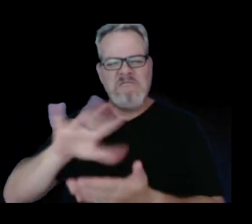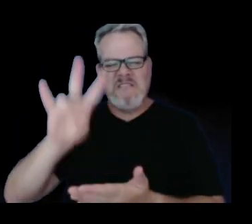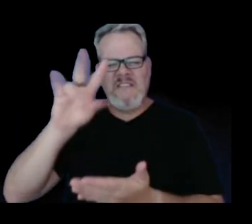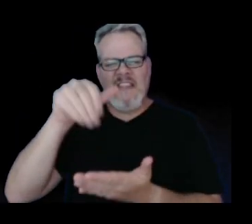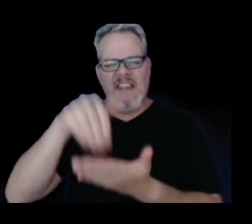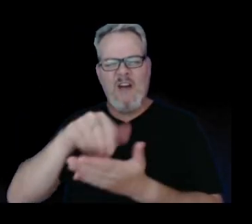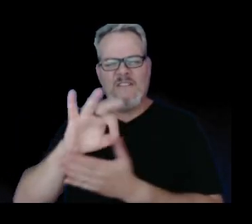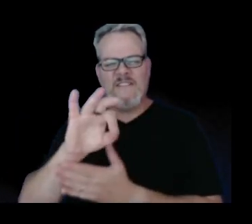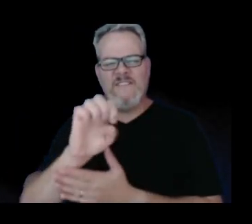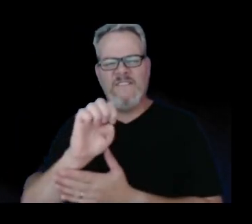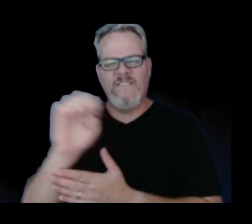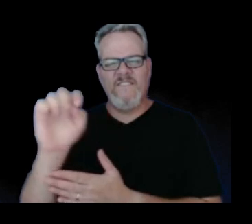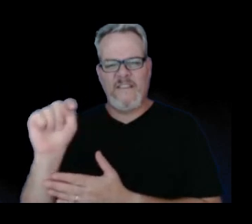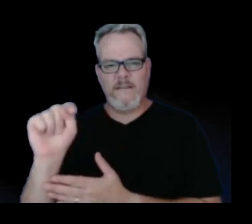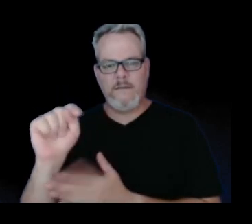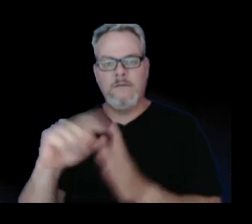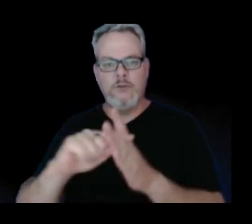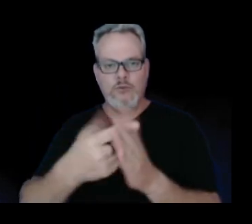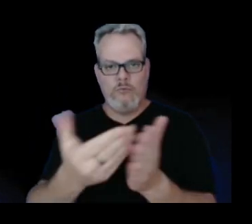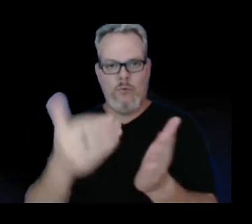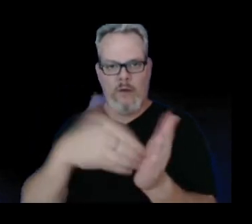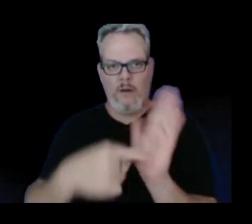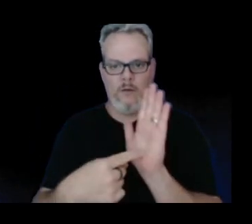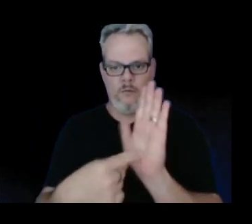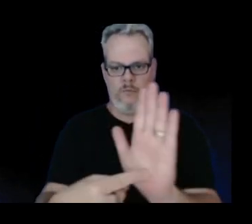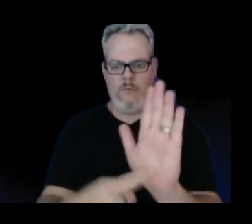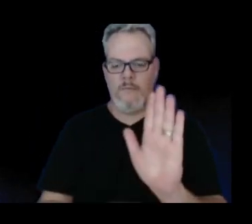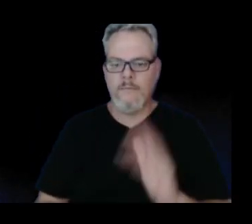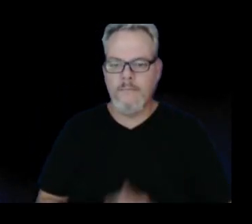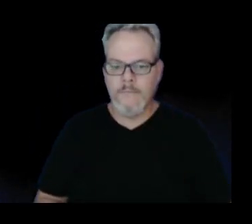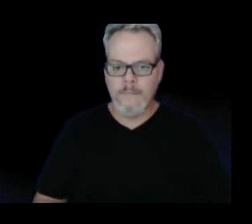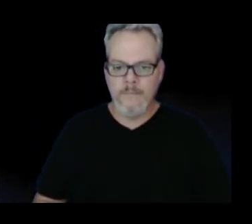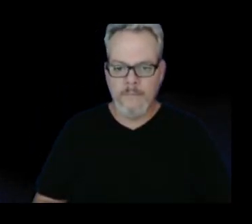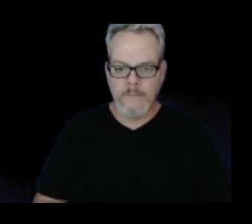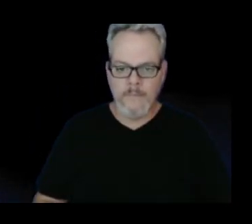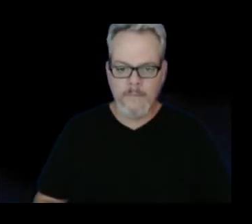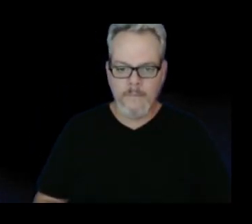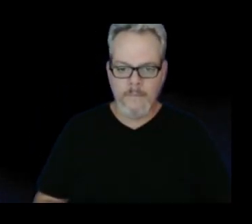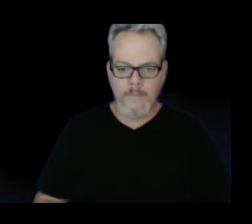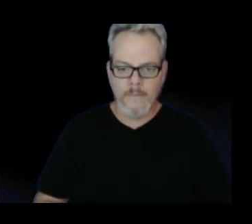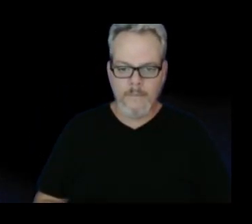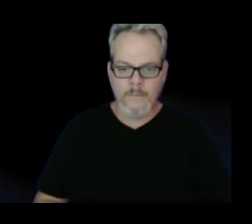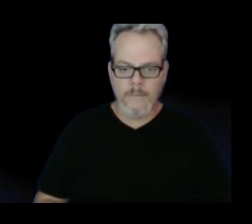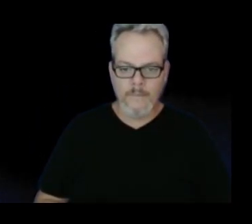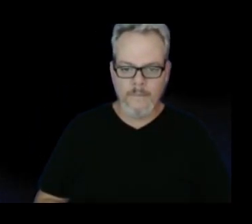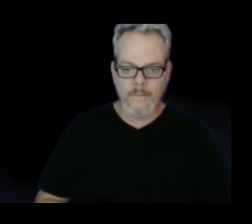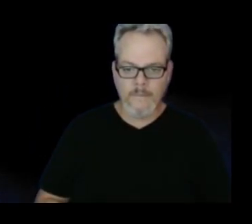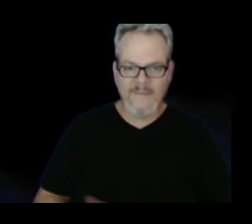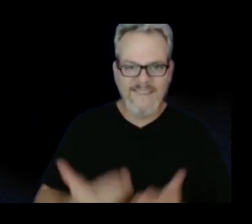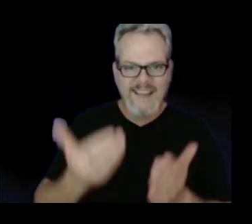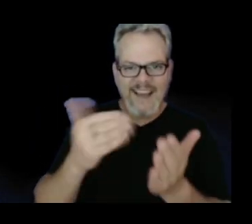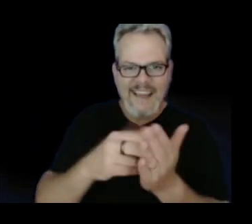So this last one I'll play one more time and just zoom it in and see that sequence a little more